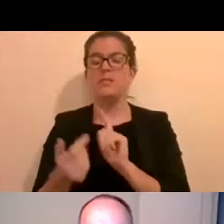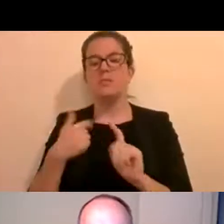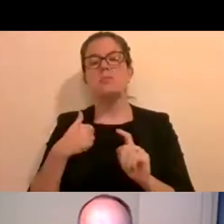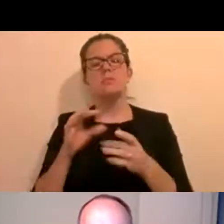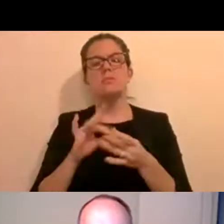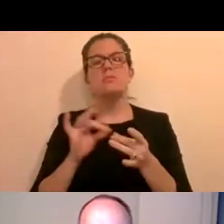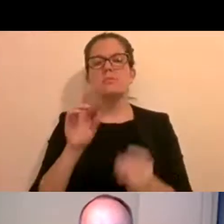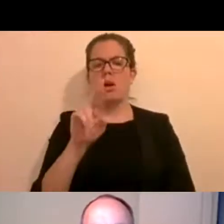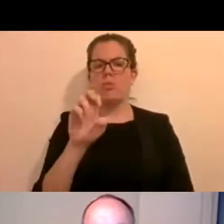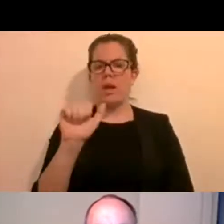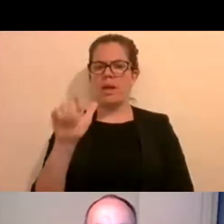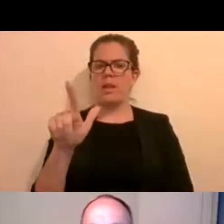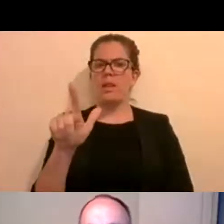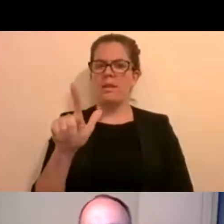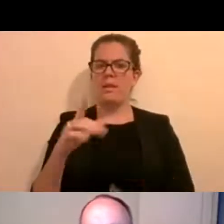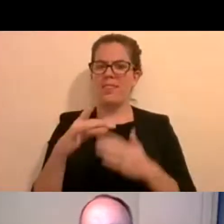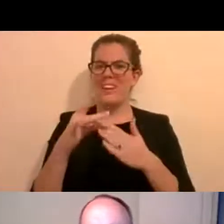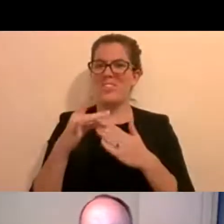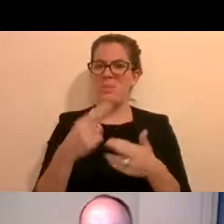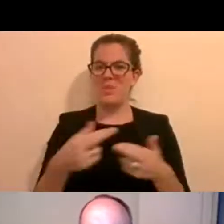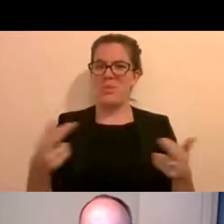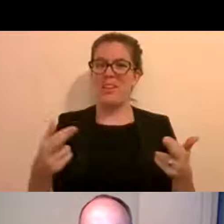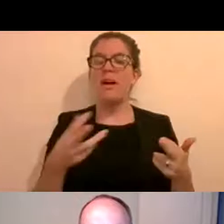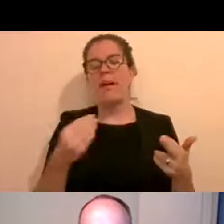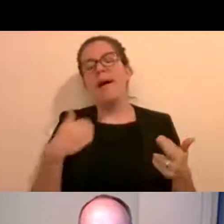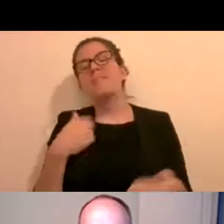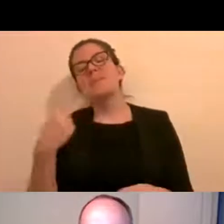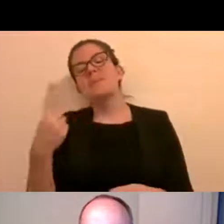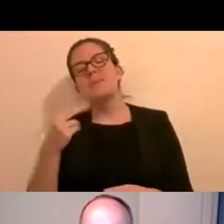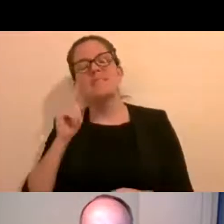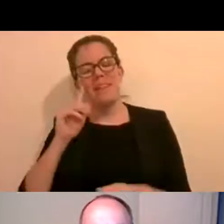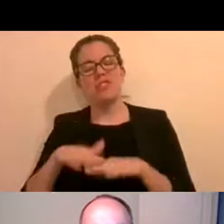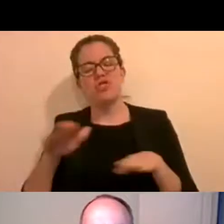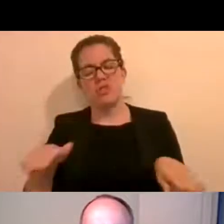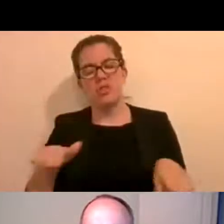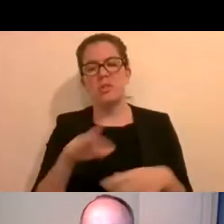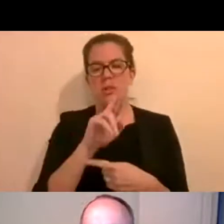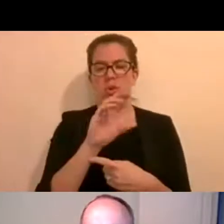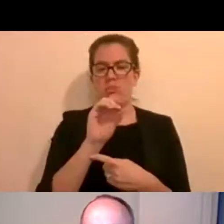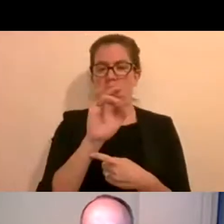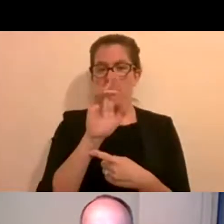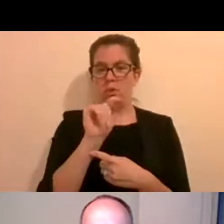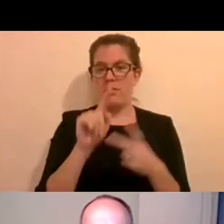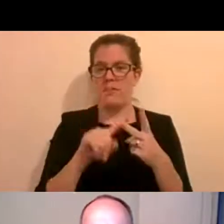Leadership Resources, and then my 2 deaf children, Robert and Anna.